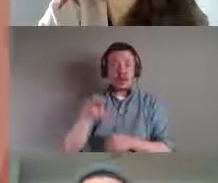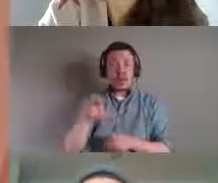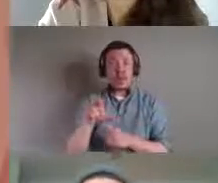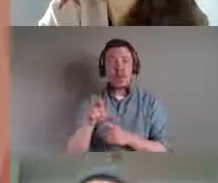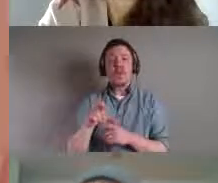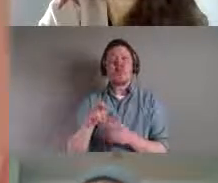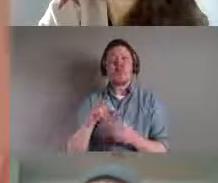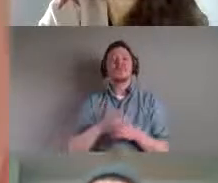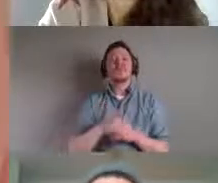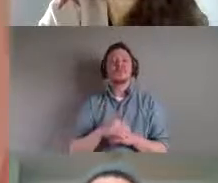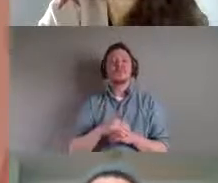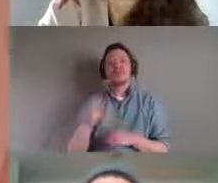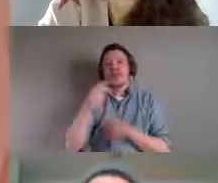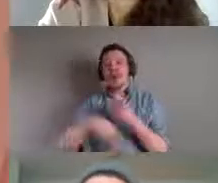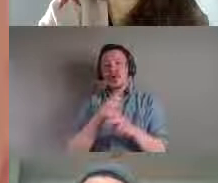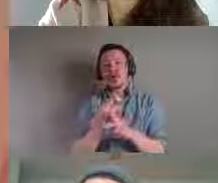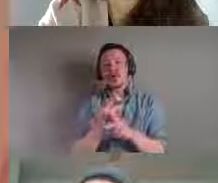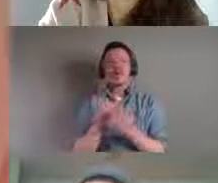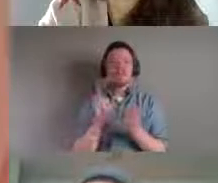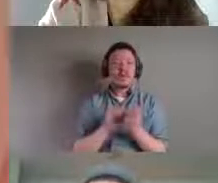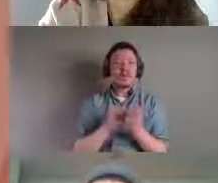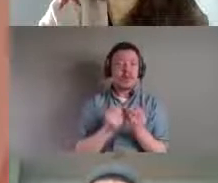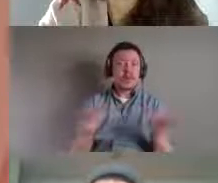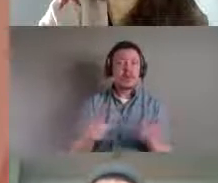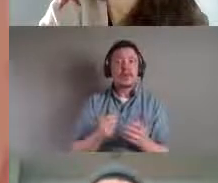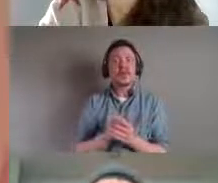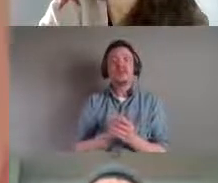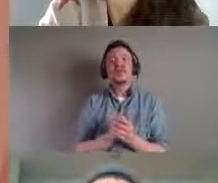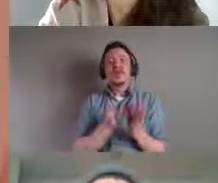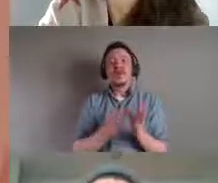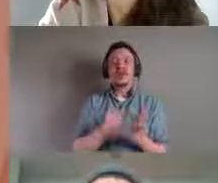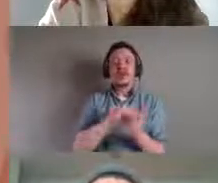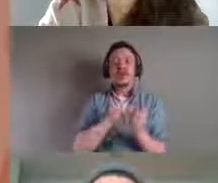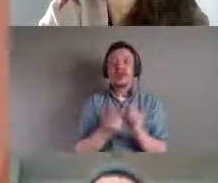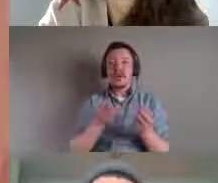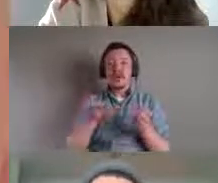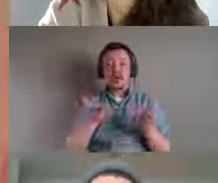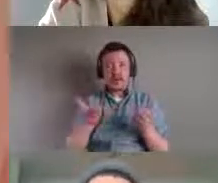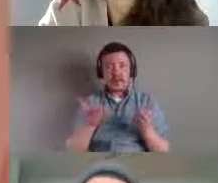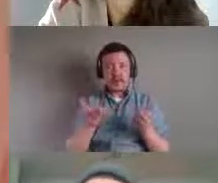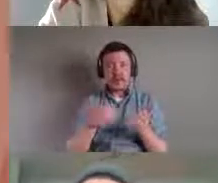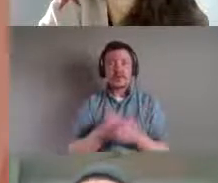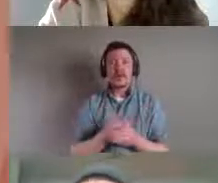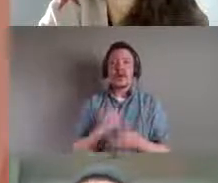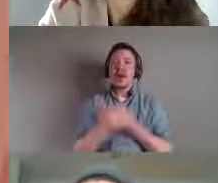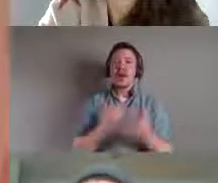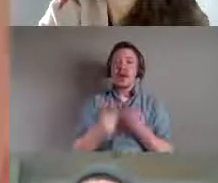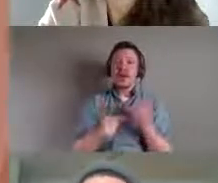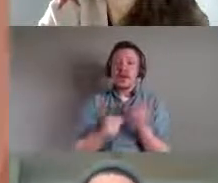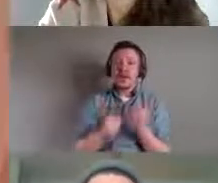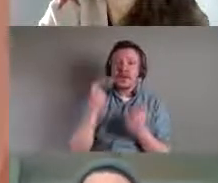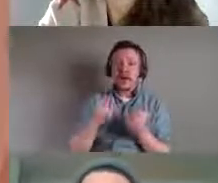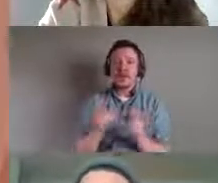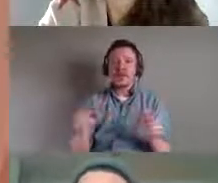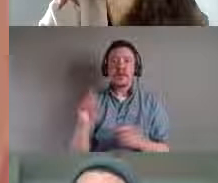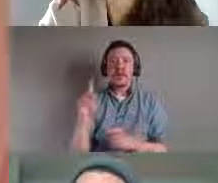in alternative formats, if you need interpretation services, process accommodations for people with disabilities, and